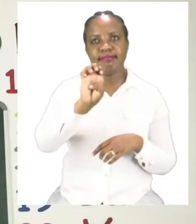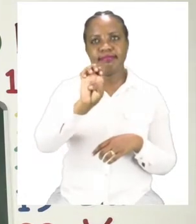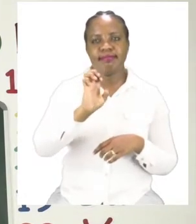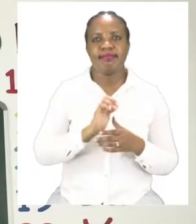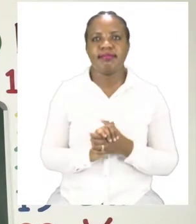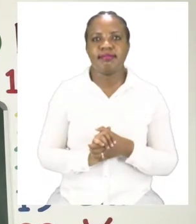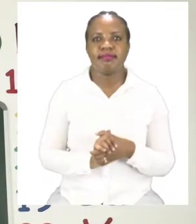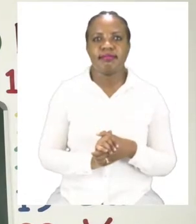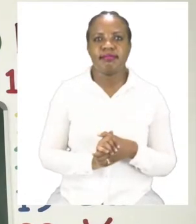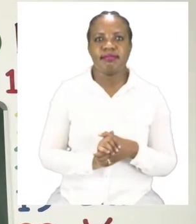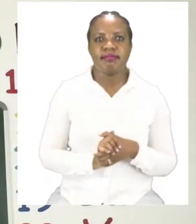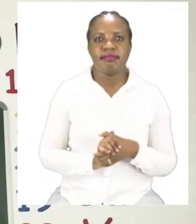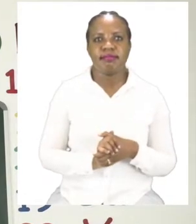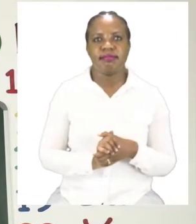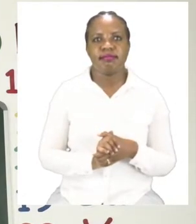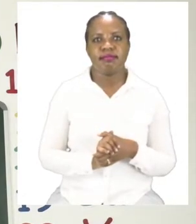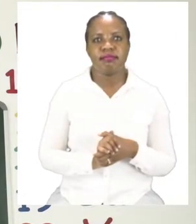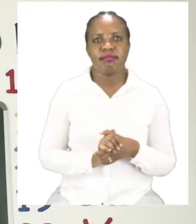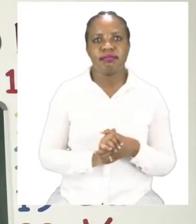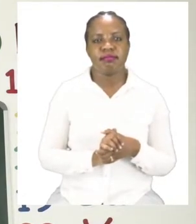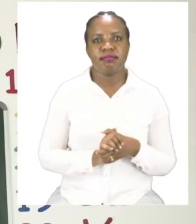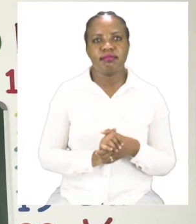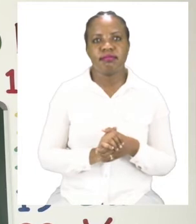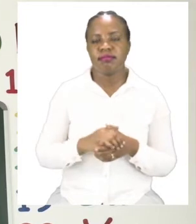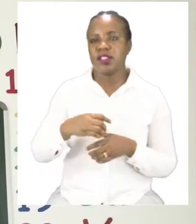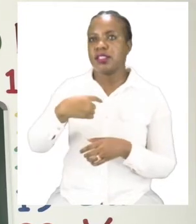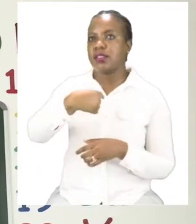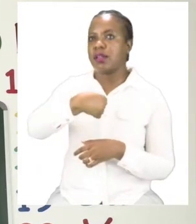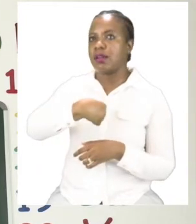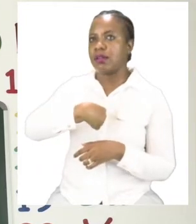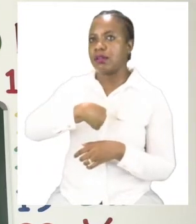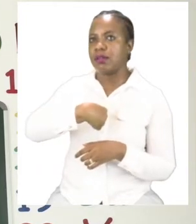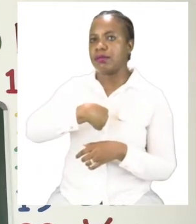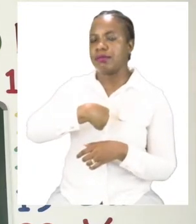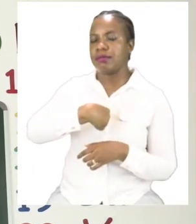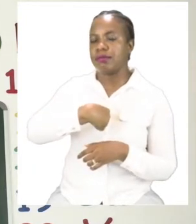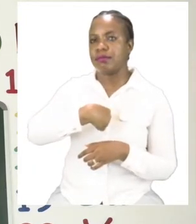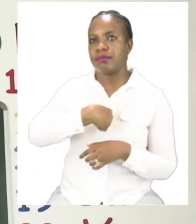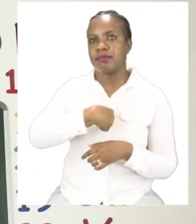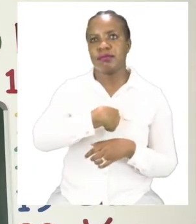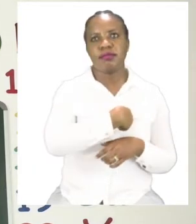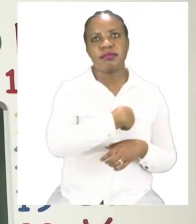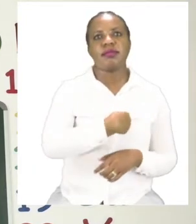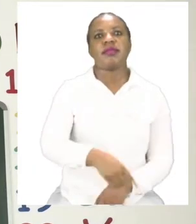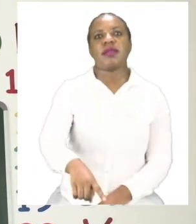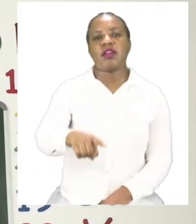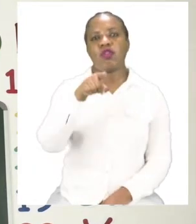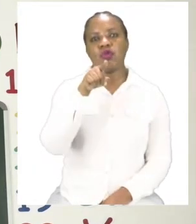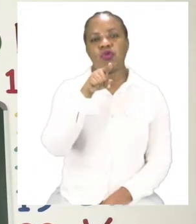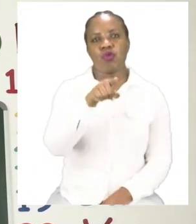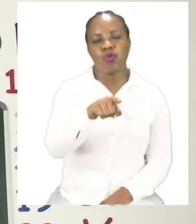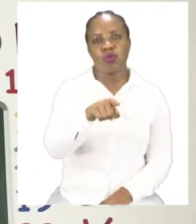Very good. So these are our pronouns, and we're going to use them to fill in the missing part in